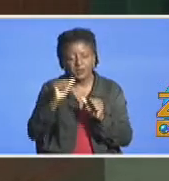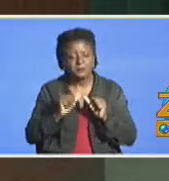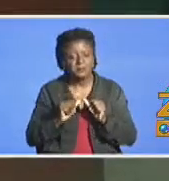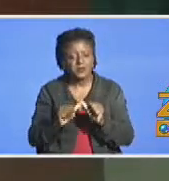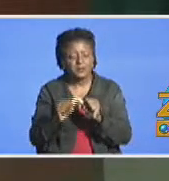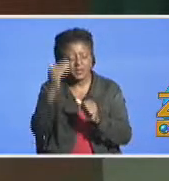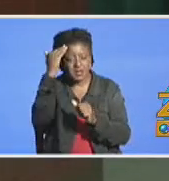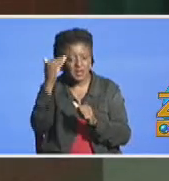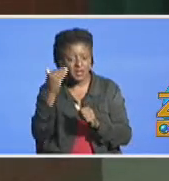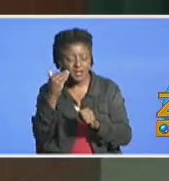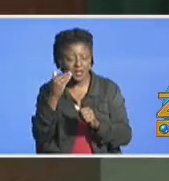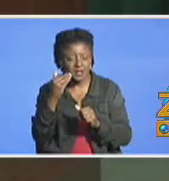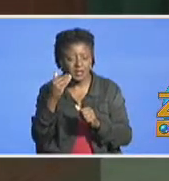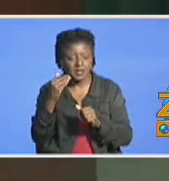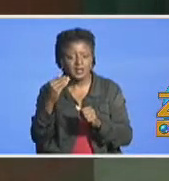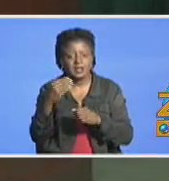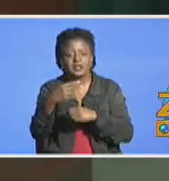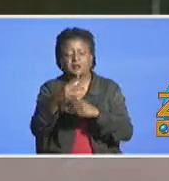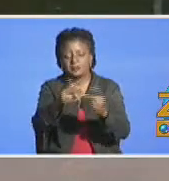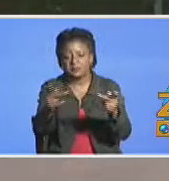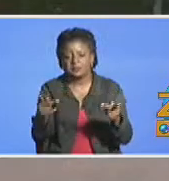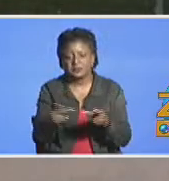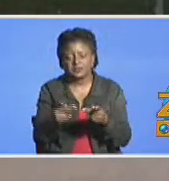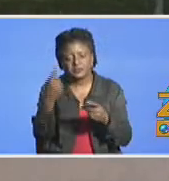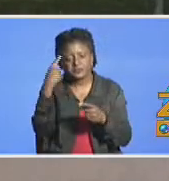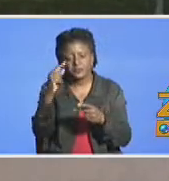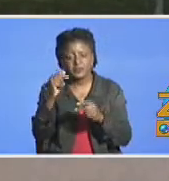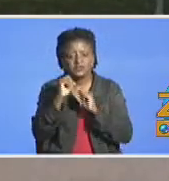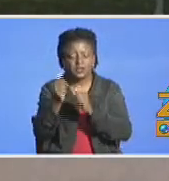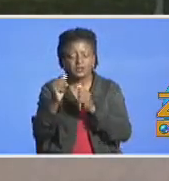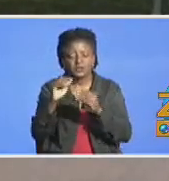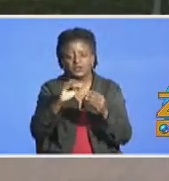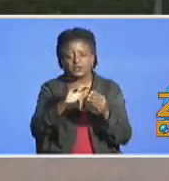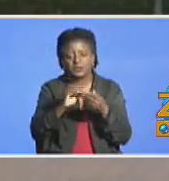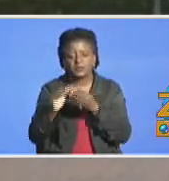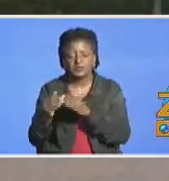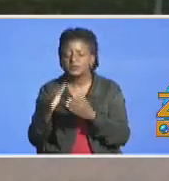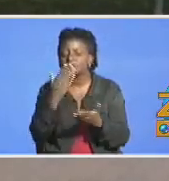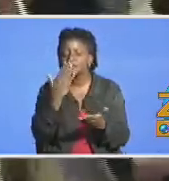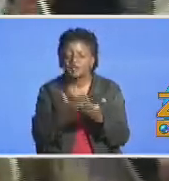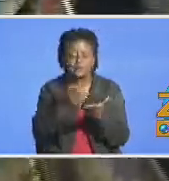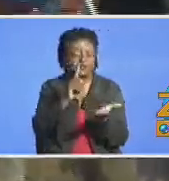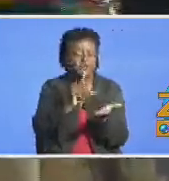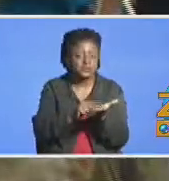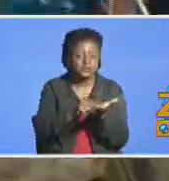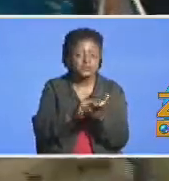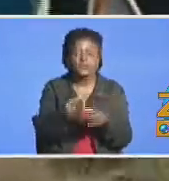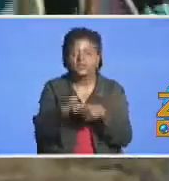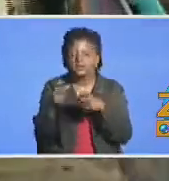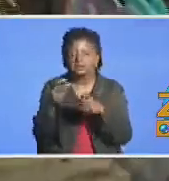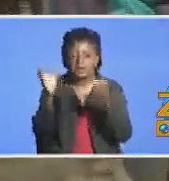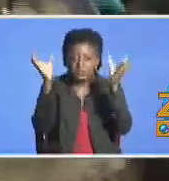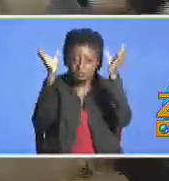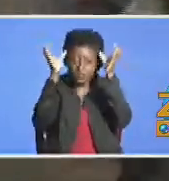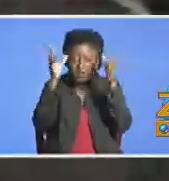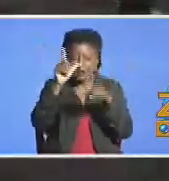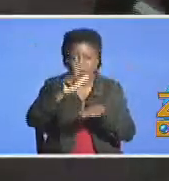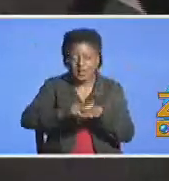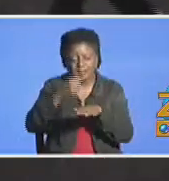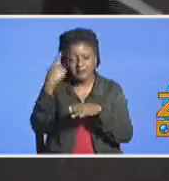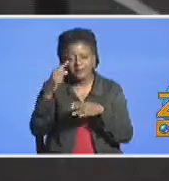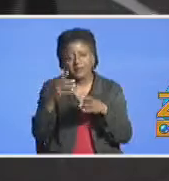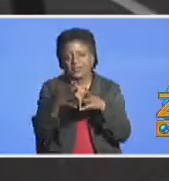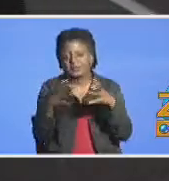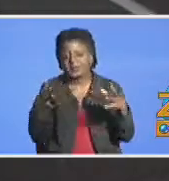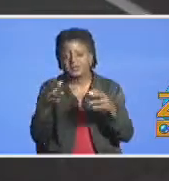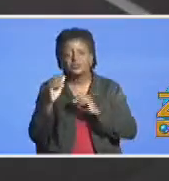Junkanoo community is welcomed news. That is set to be supplemented with provisions for Crown land for the major Junkanoo groups to be funded by